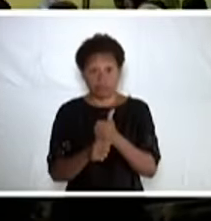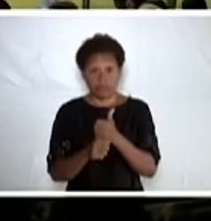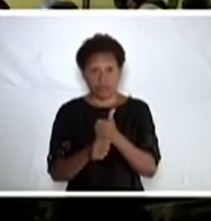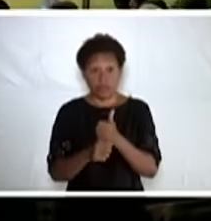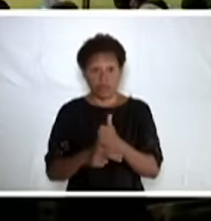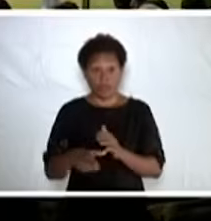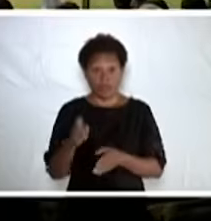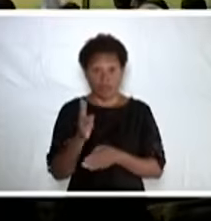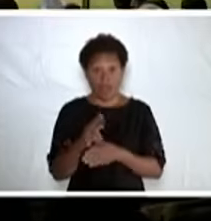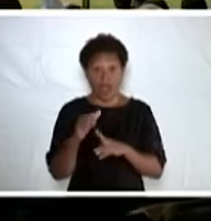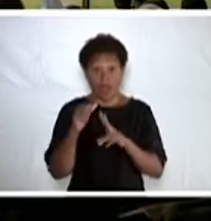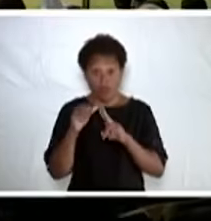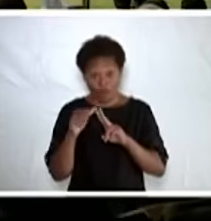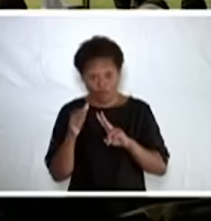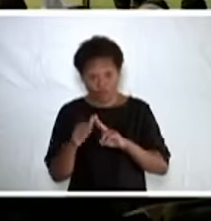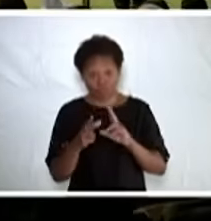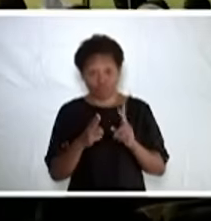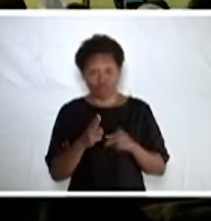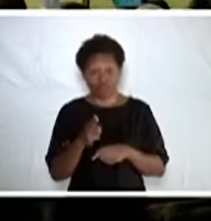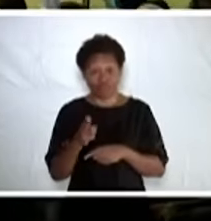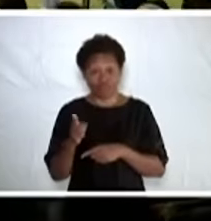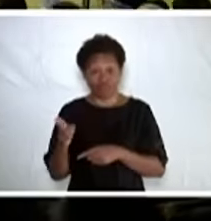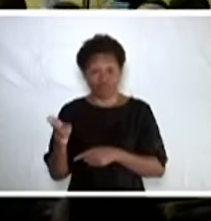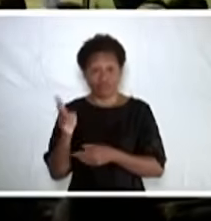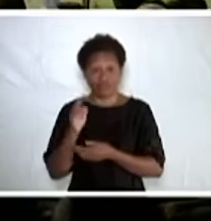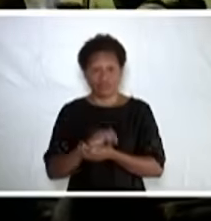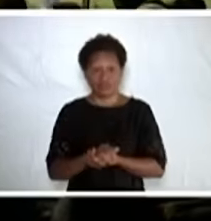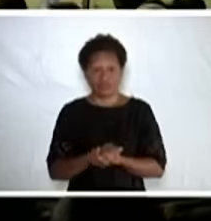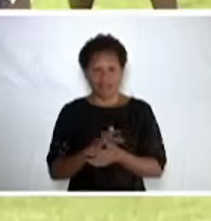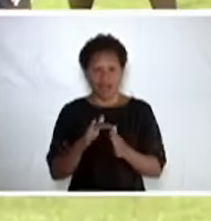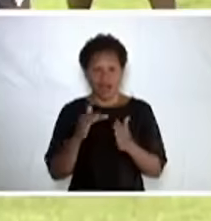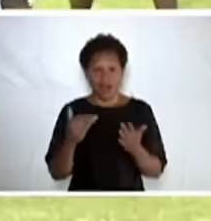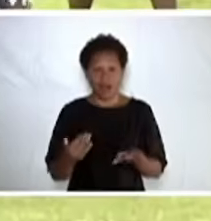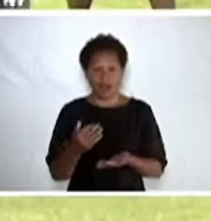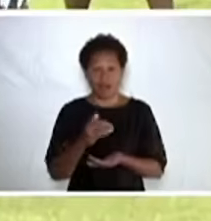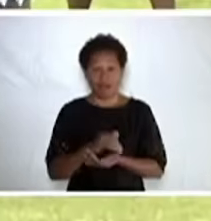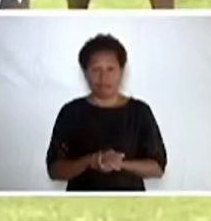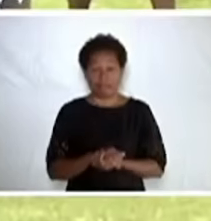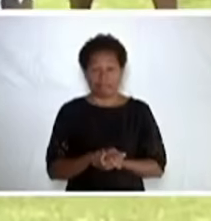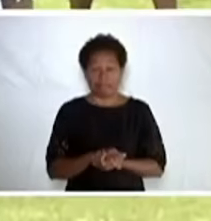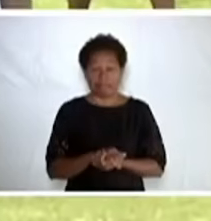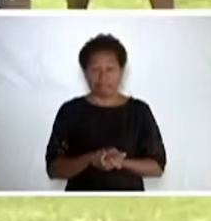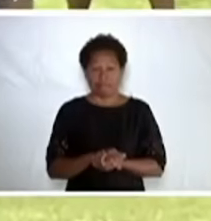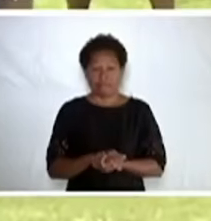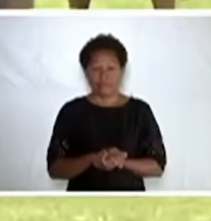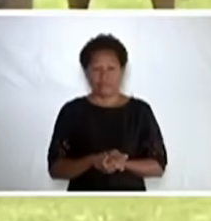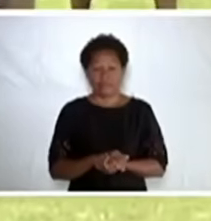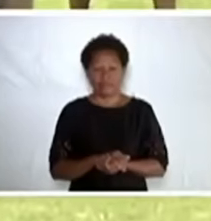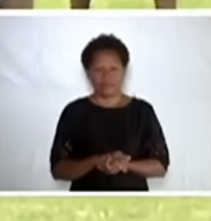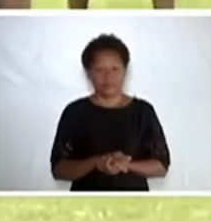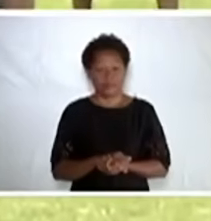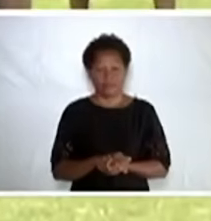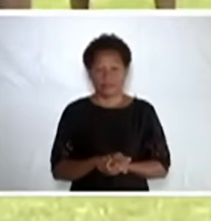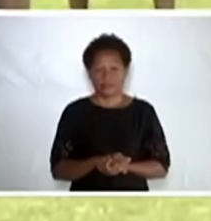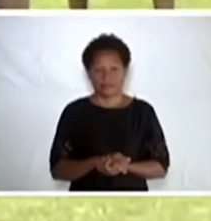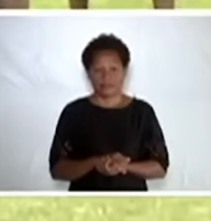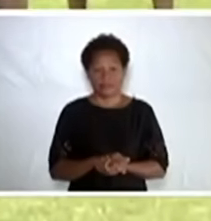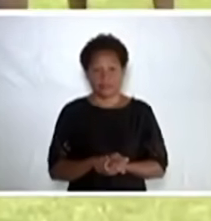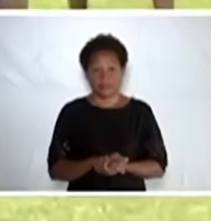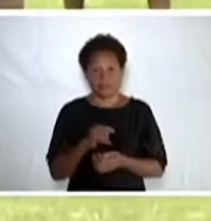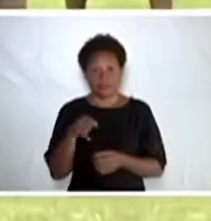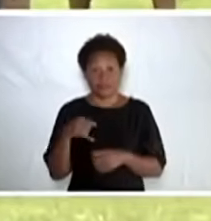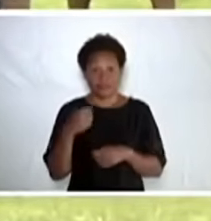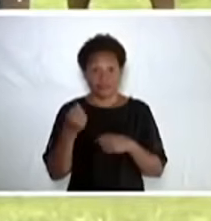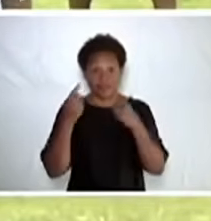nanda matriki kara ni tiko warta tibero ni bubu na tevalo endo nei vagritaki